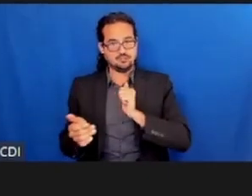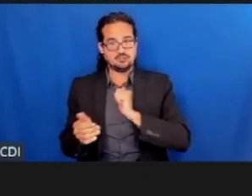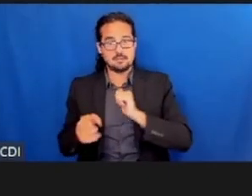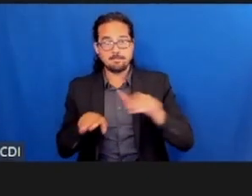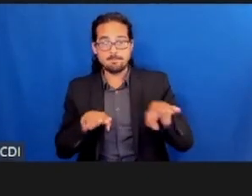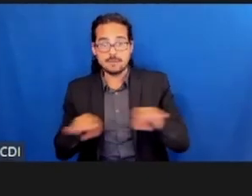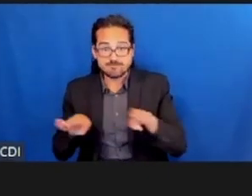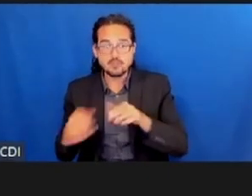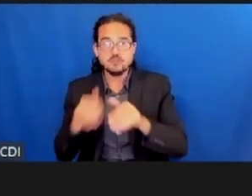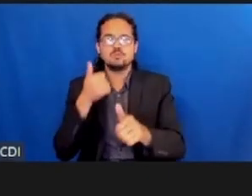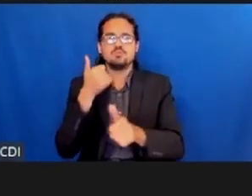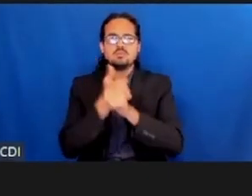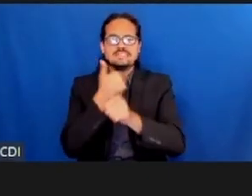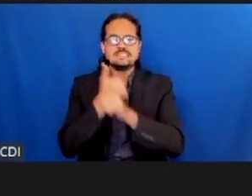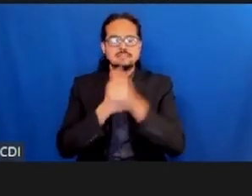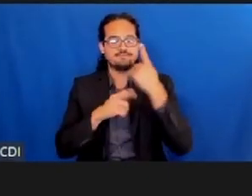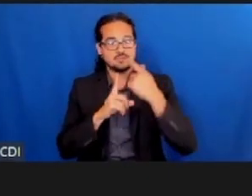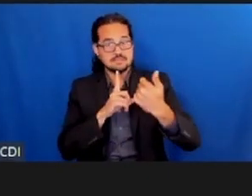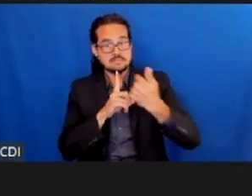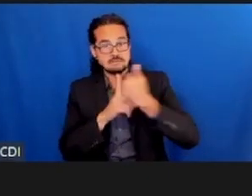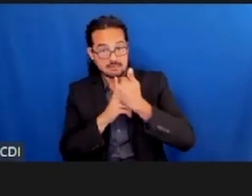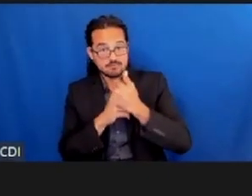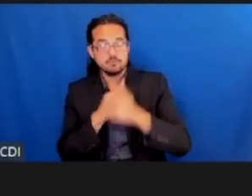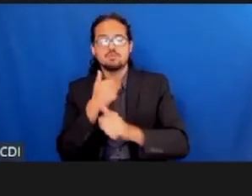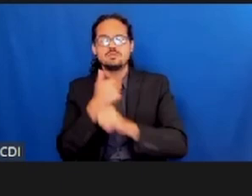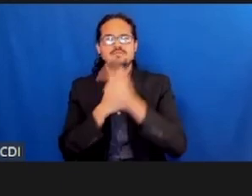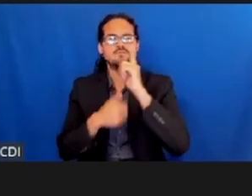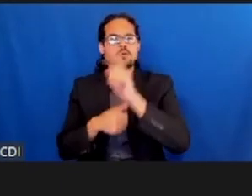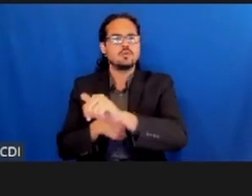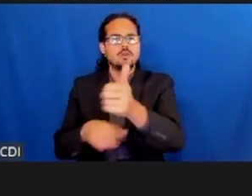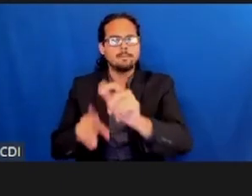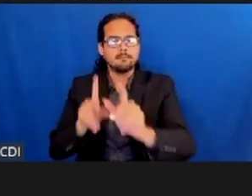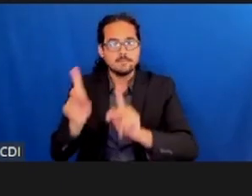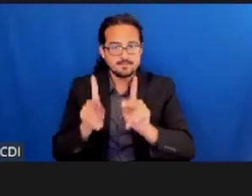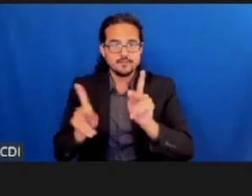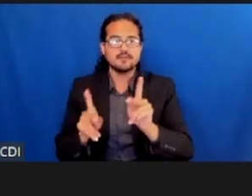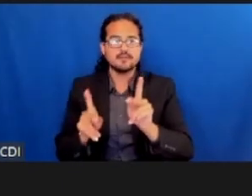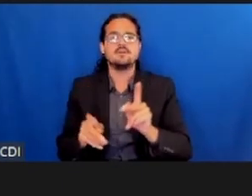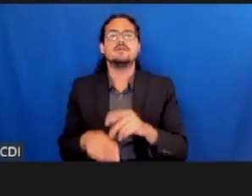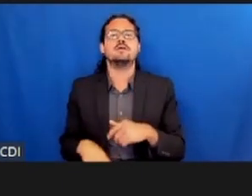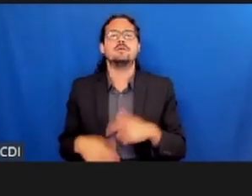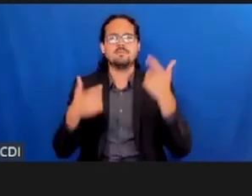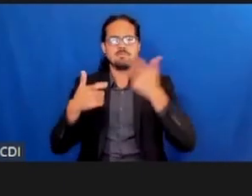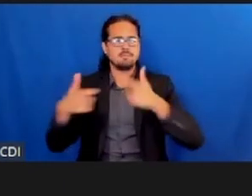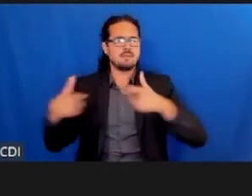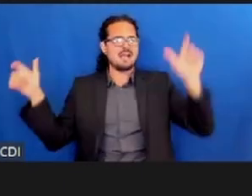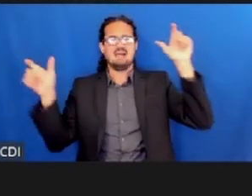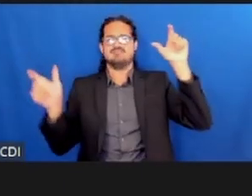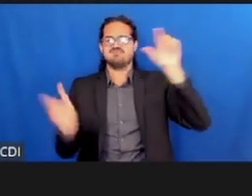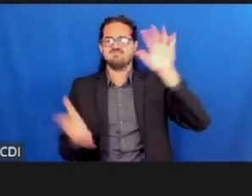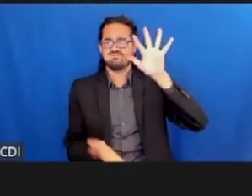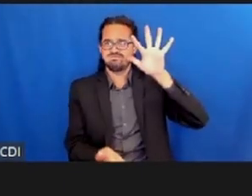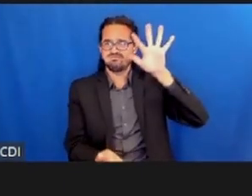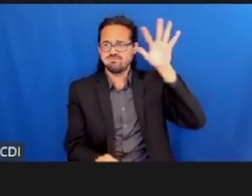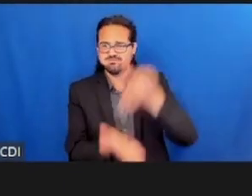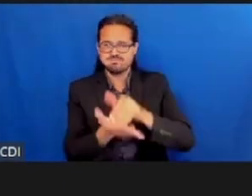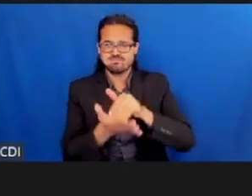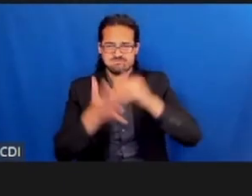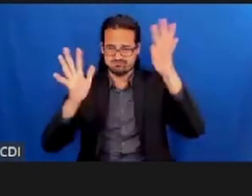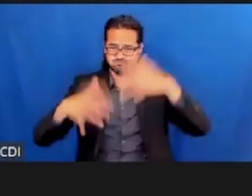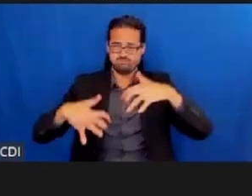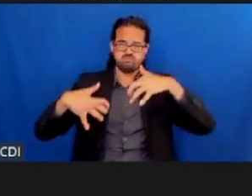That's 5,000 people indoors or 10,000 outdoors. Marin really doesn't have venues like that, so it doesn't apply to us as